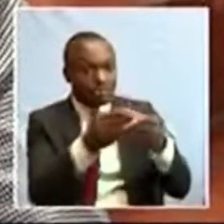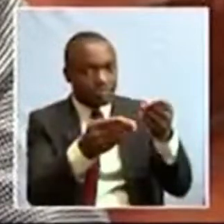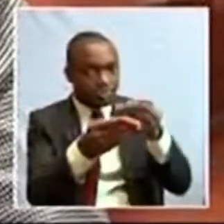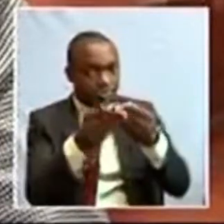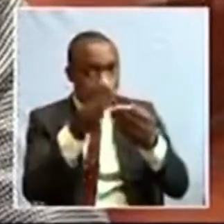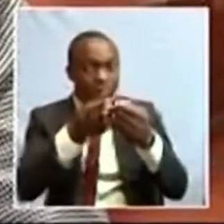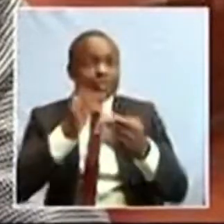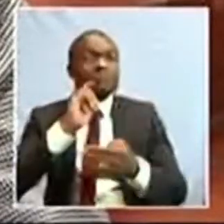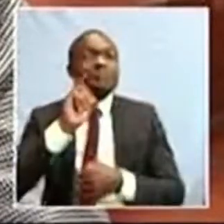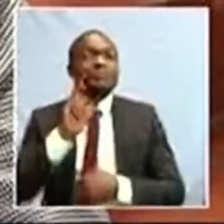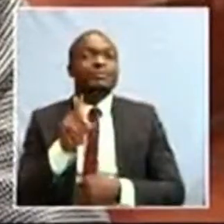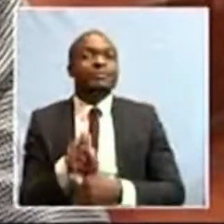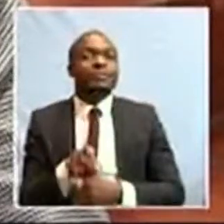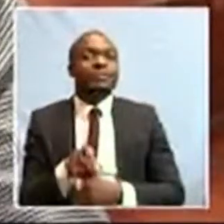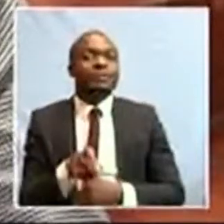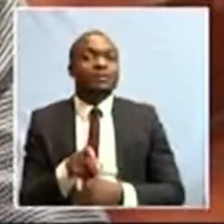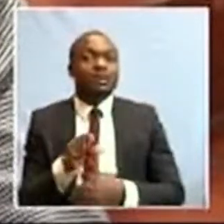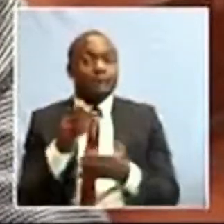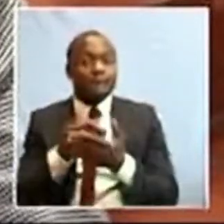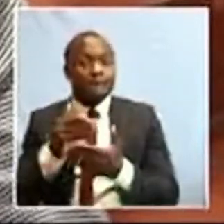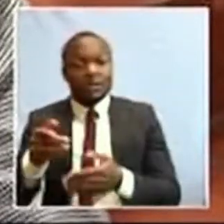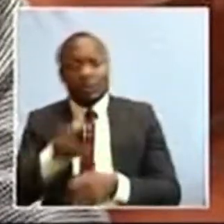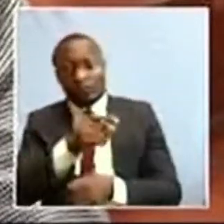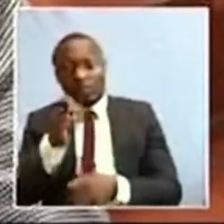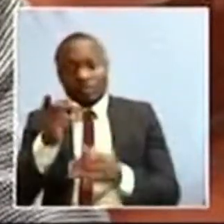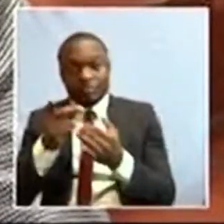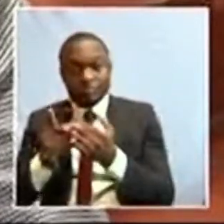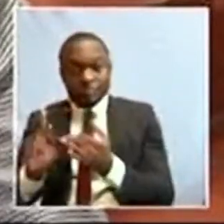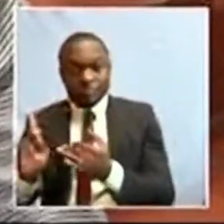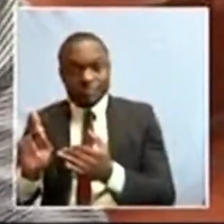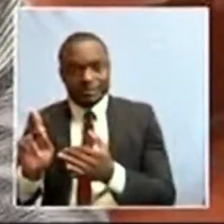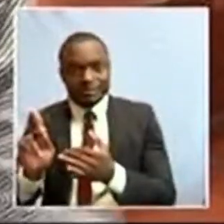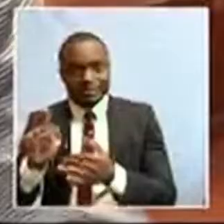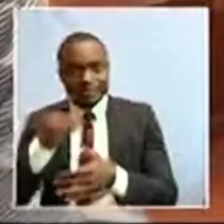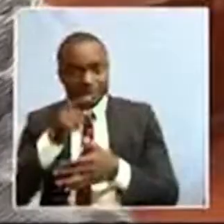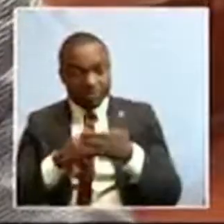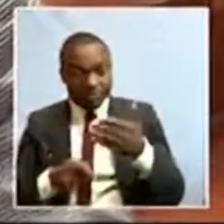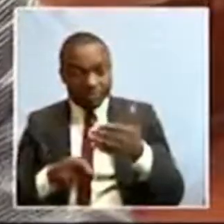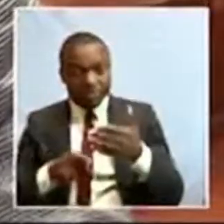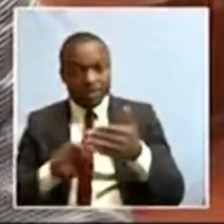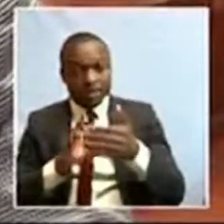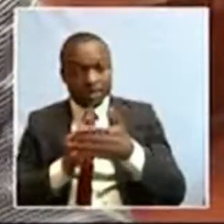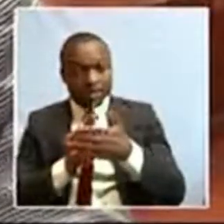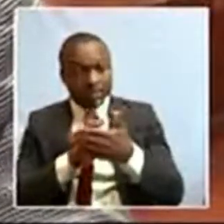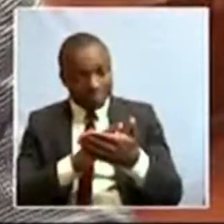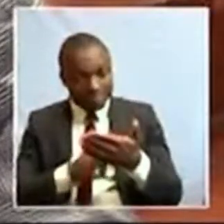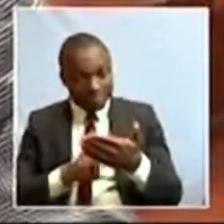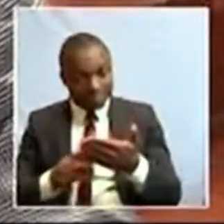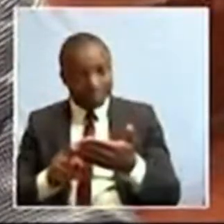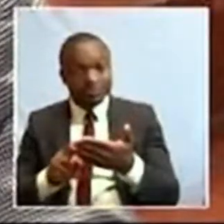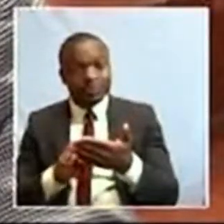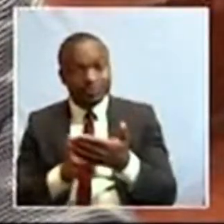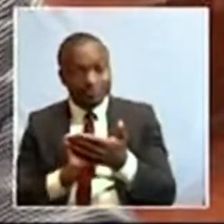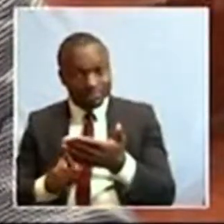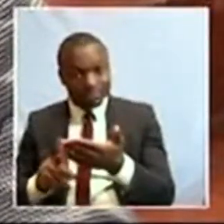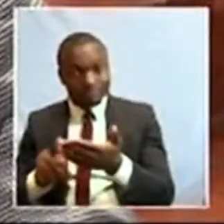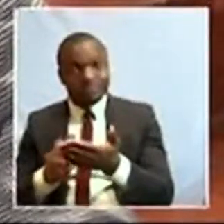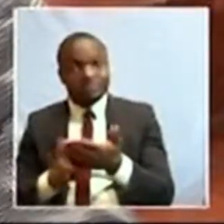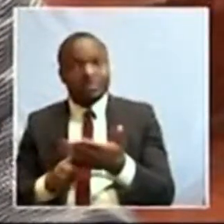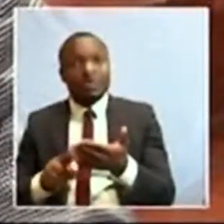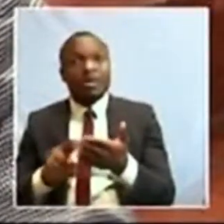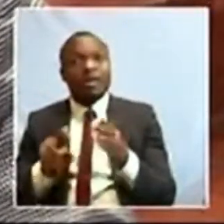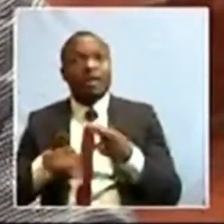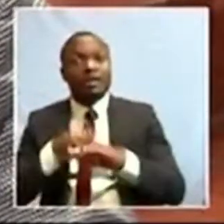to procure those parts. So, Chair, what it is that when you read through the National Rural Water and